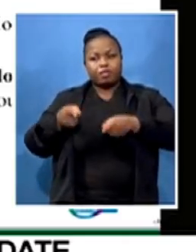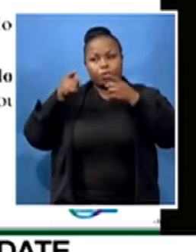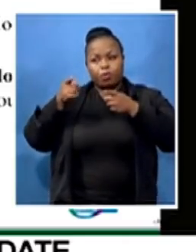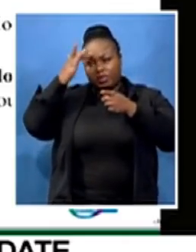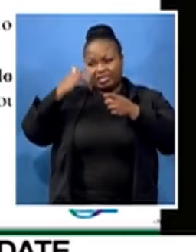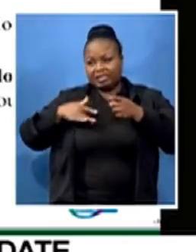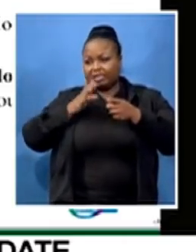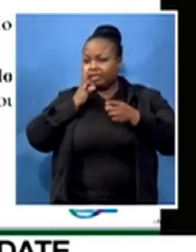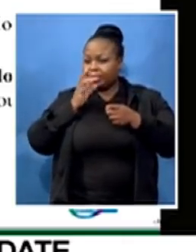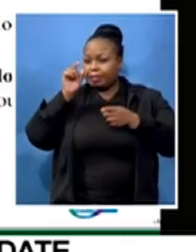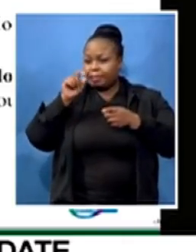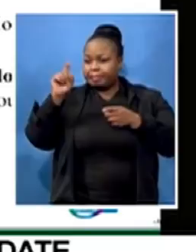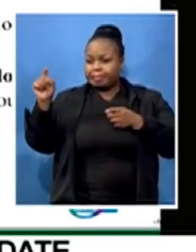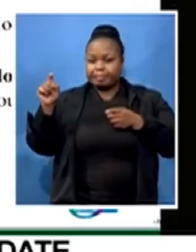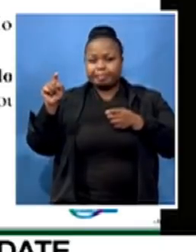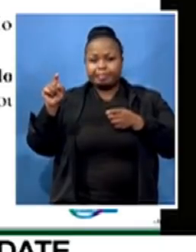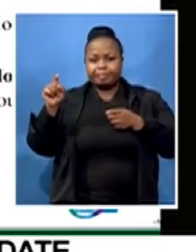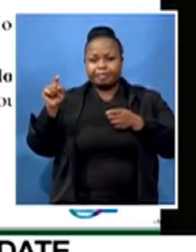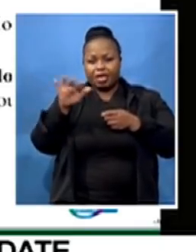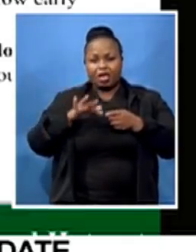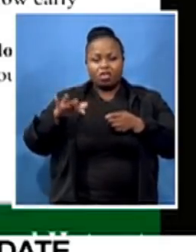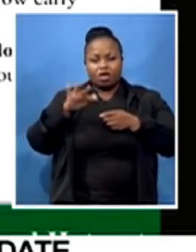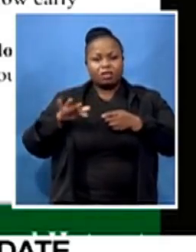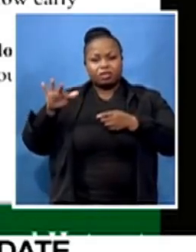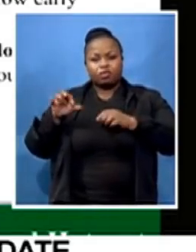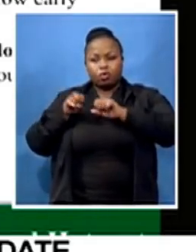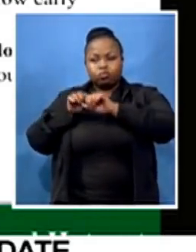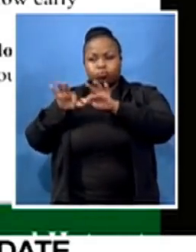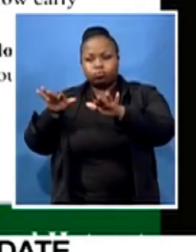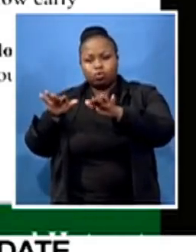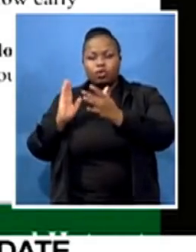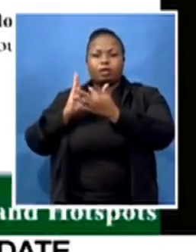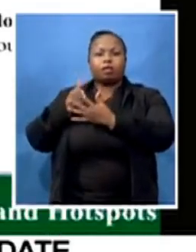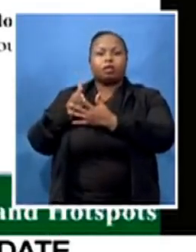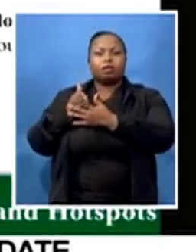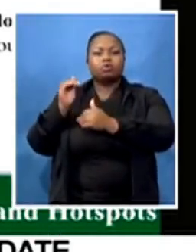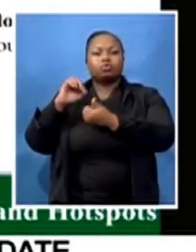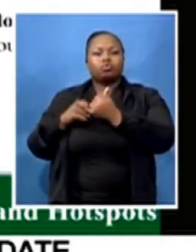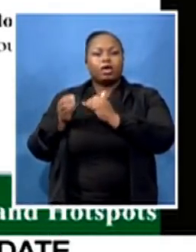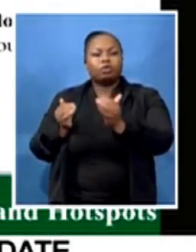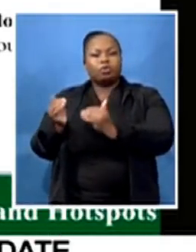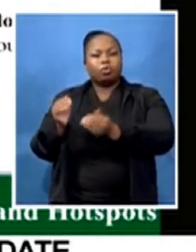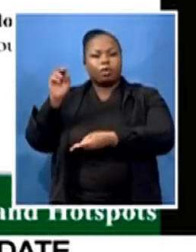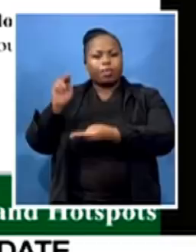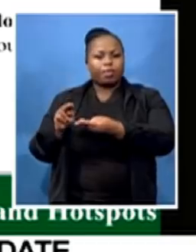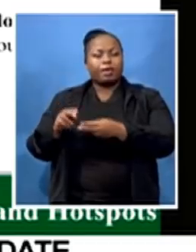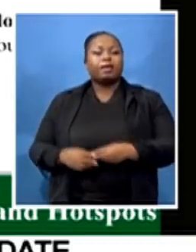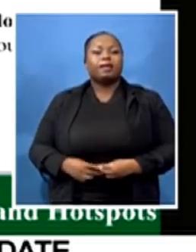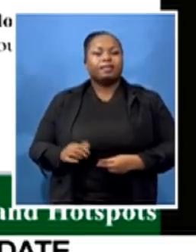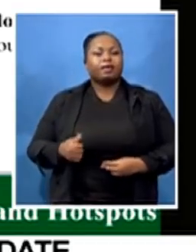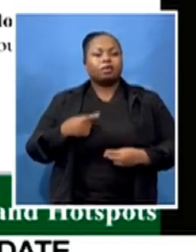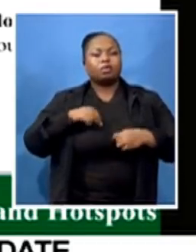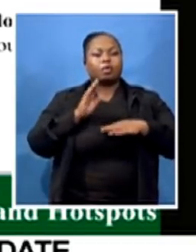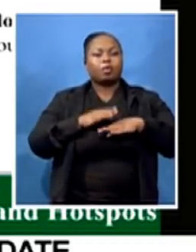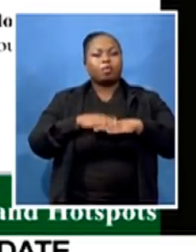and outbreak interventions, and that we have to keep expanding our capacity. And here we have to deploy